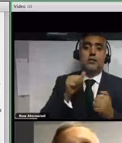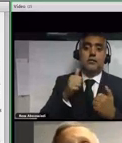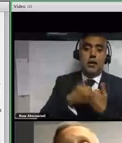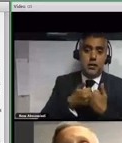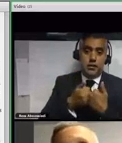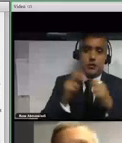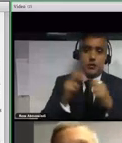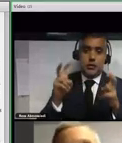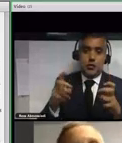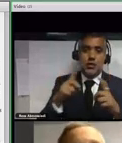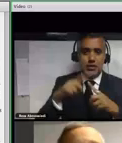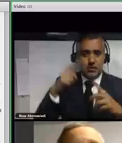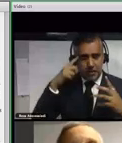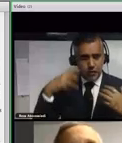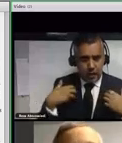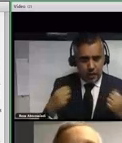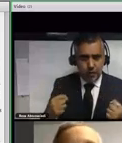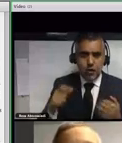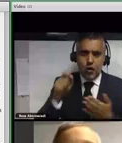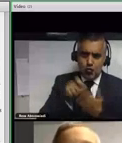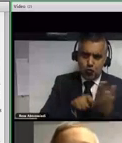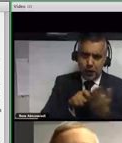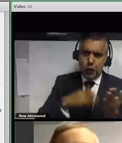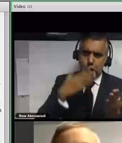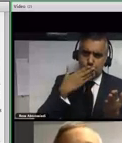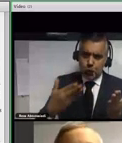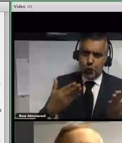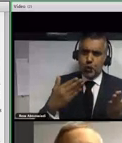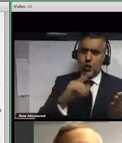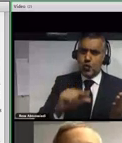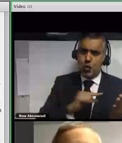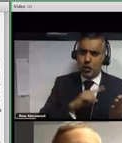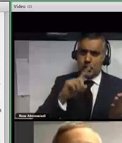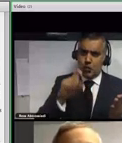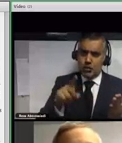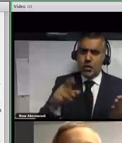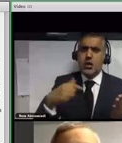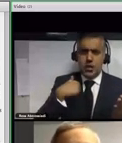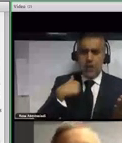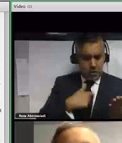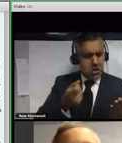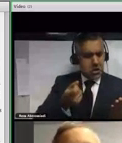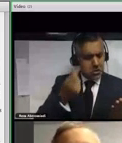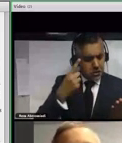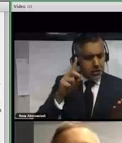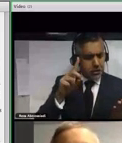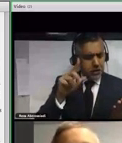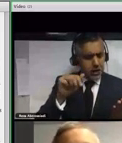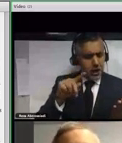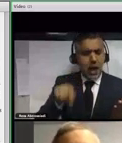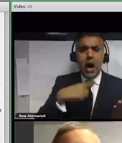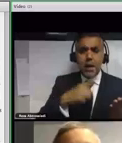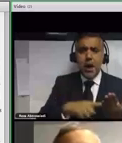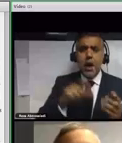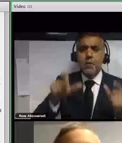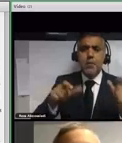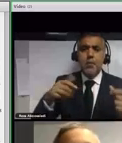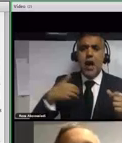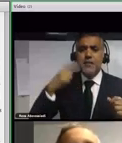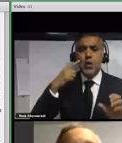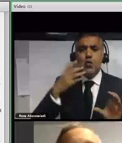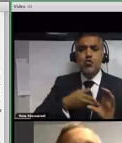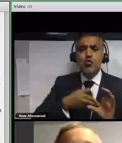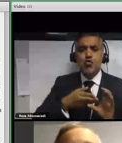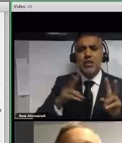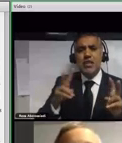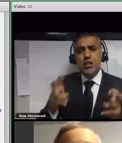issue is mental health. Writing good quality questions that get us good, understandable data about people who have psychosocial